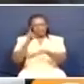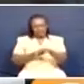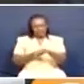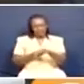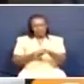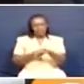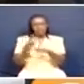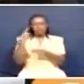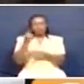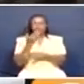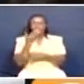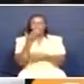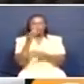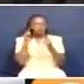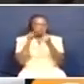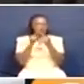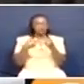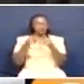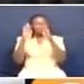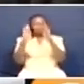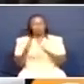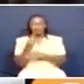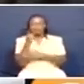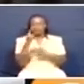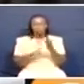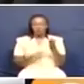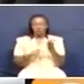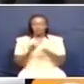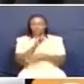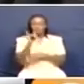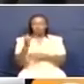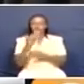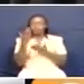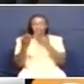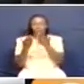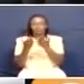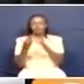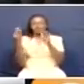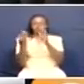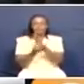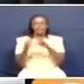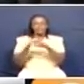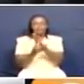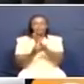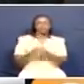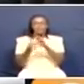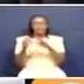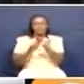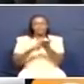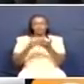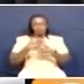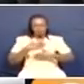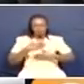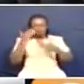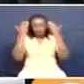of the response, it is important for me to point out that those responses were filed in the registry of this honourable court